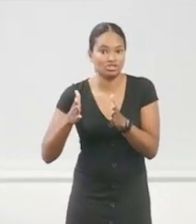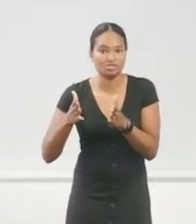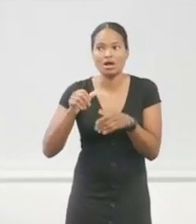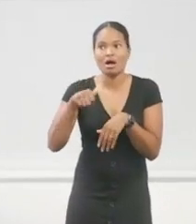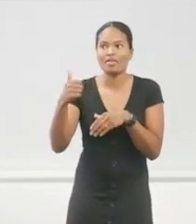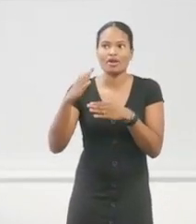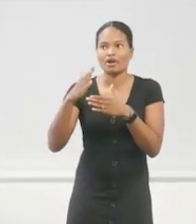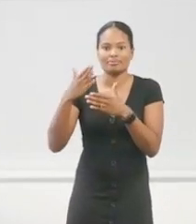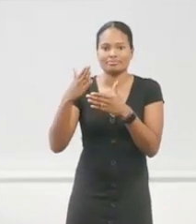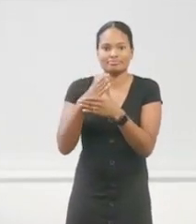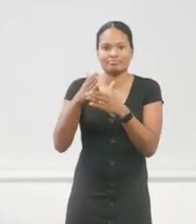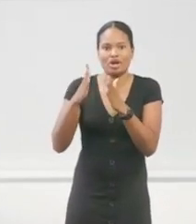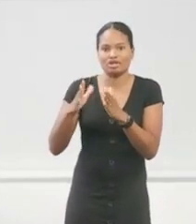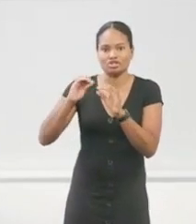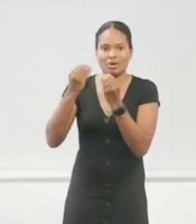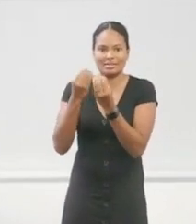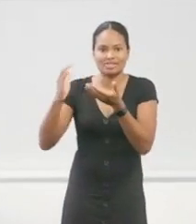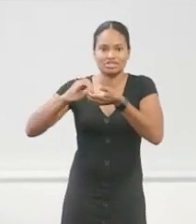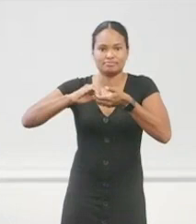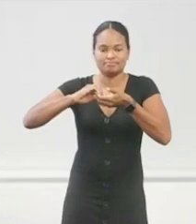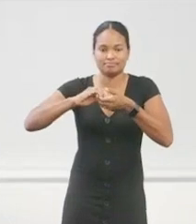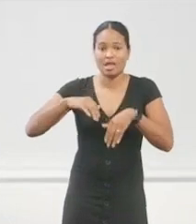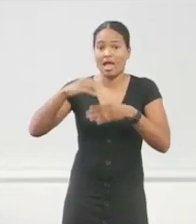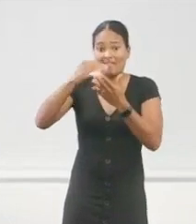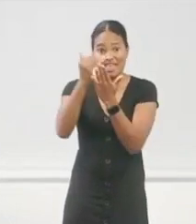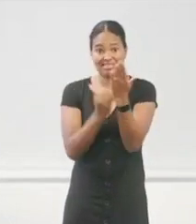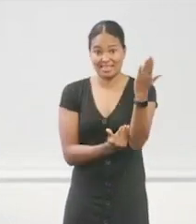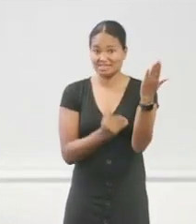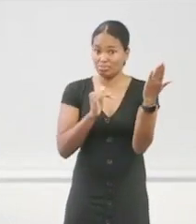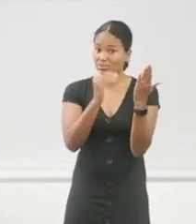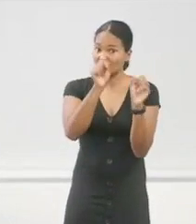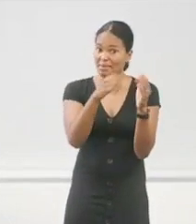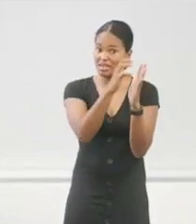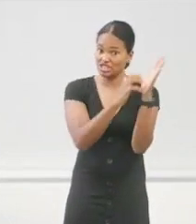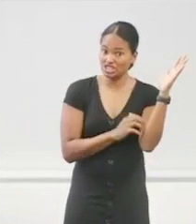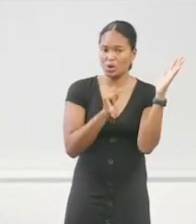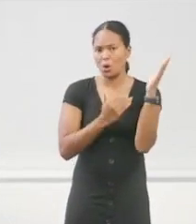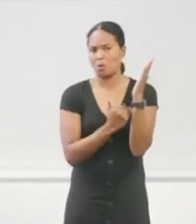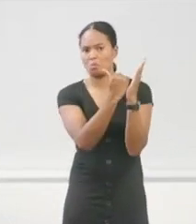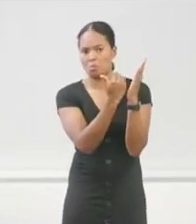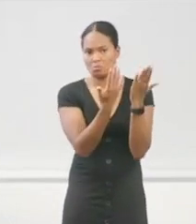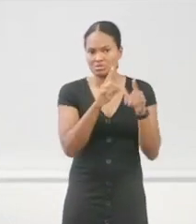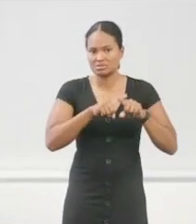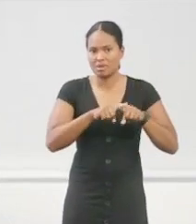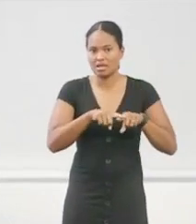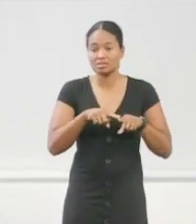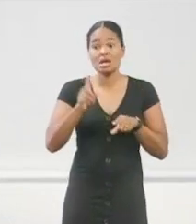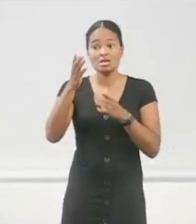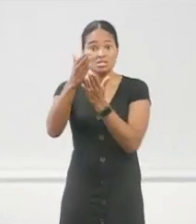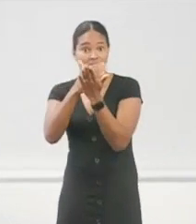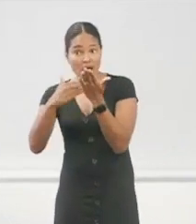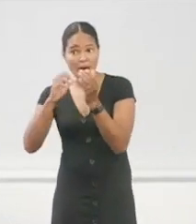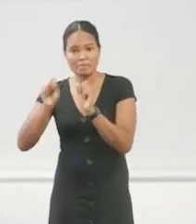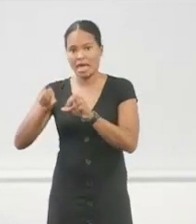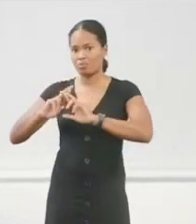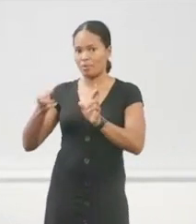could be a long list. And for some of them to be prepared for boom to happen, but not all of them, can really